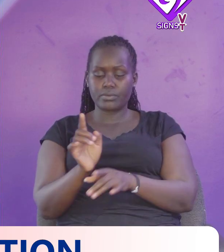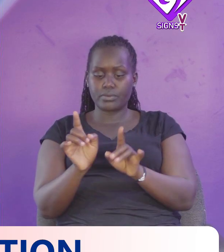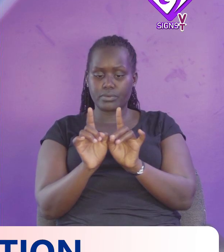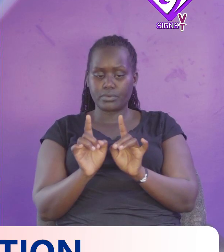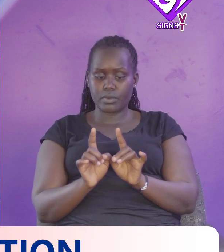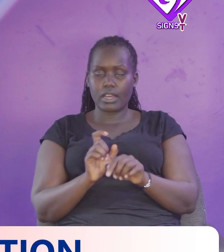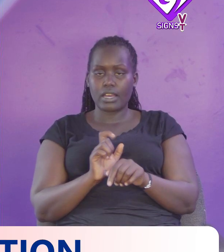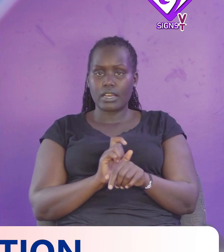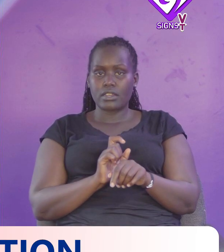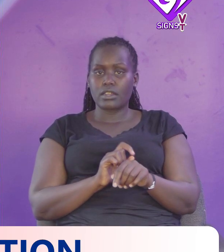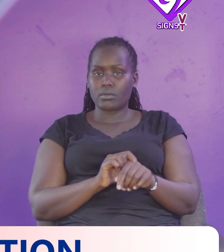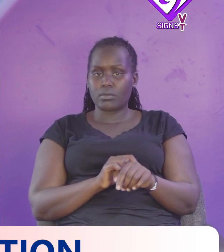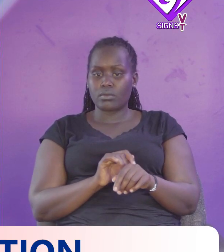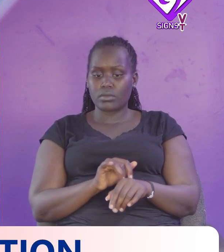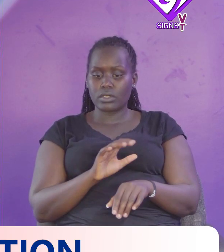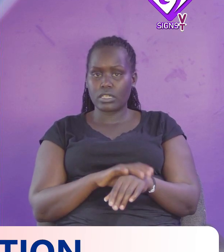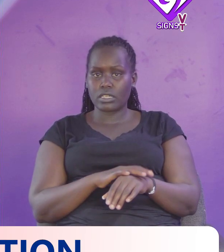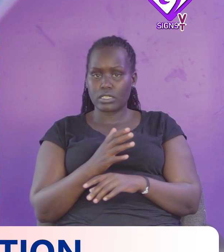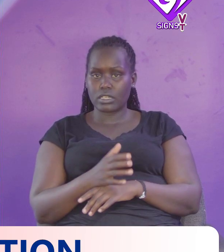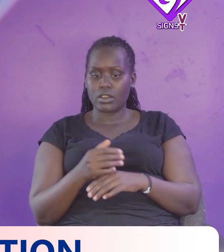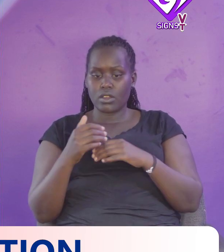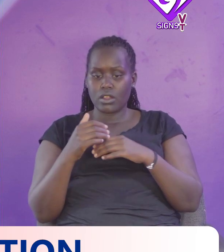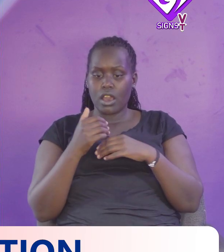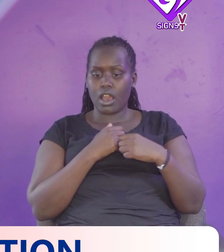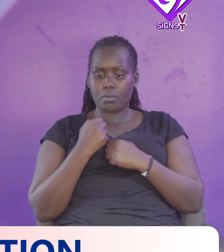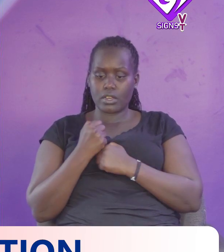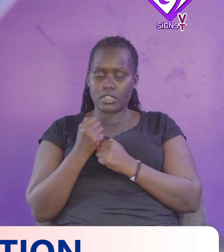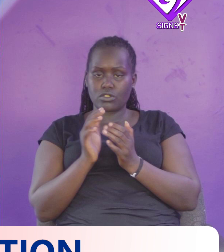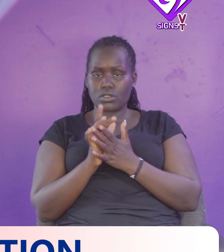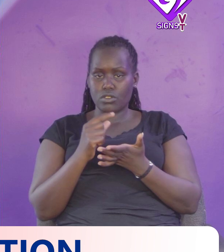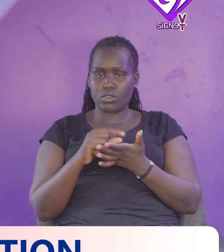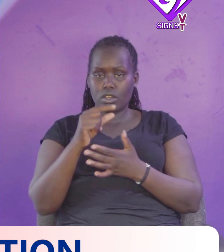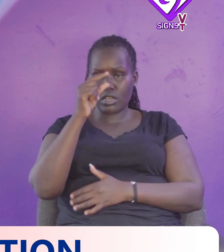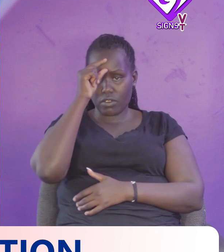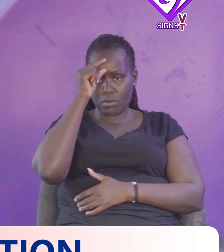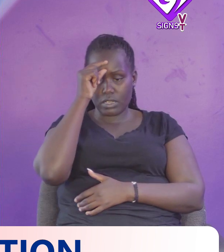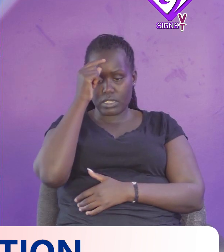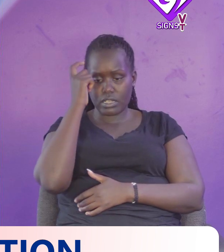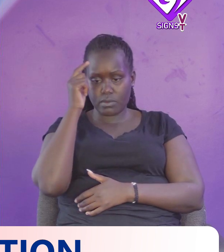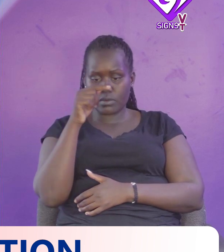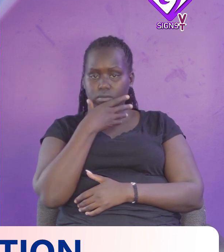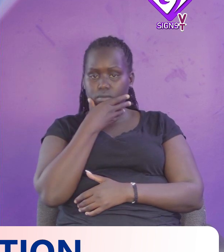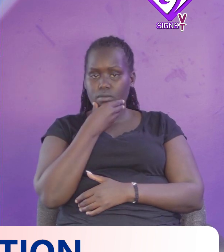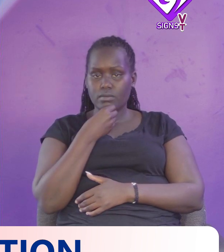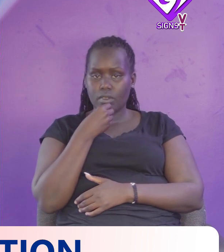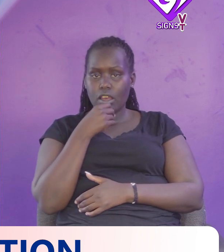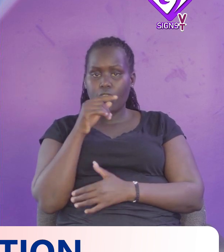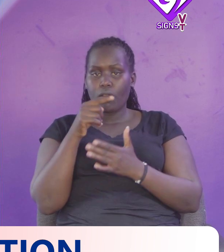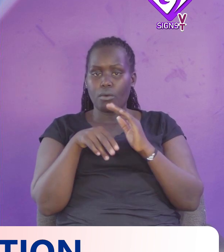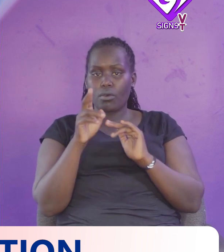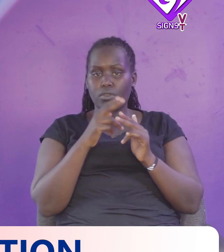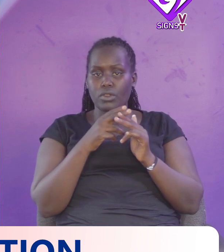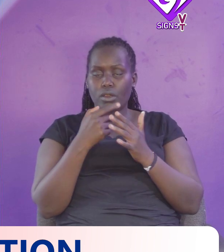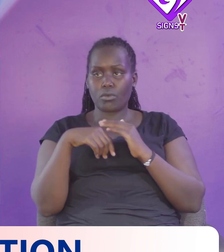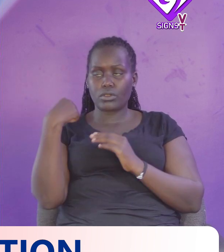the next information we get is that they're being abducted by the Ugandan government. And I'm thinking, these men, is that what we call